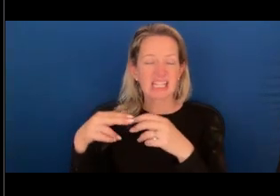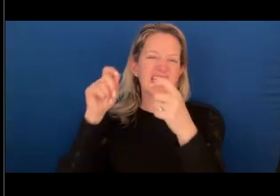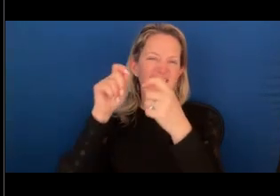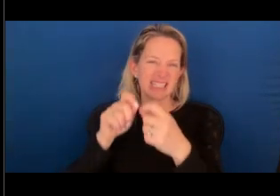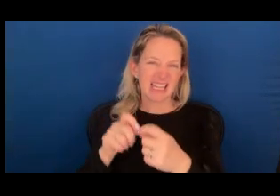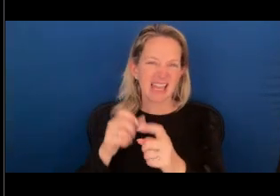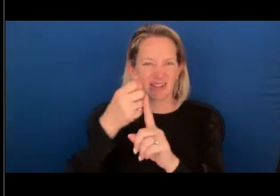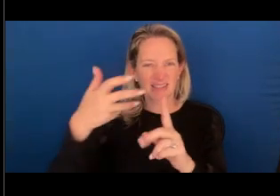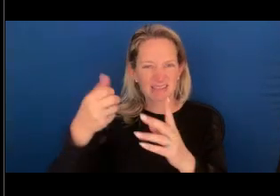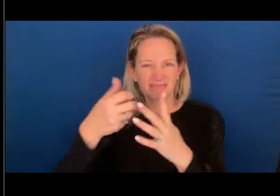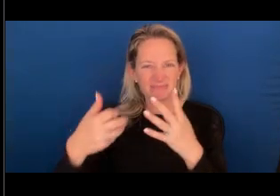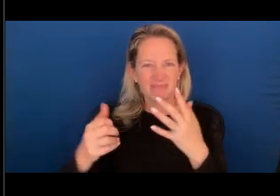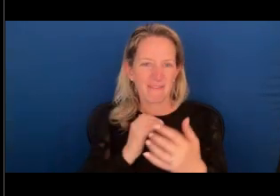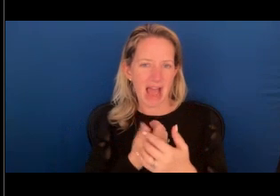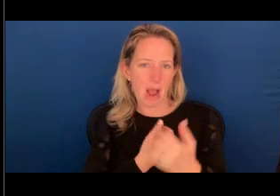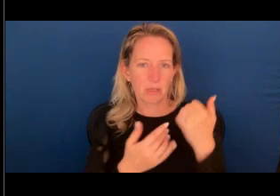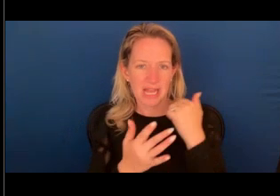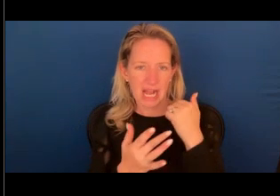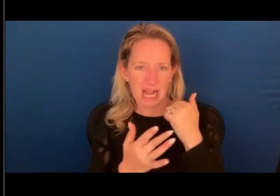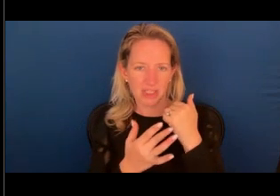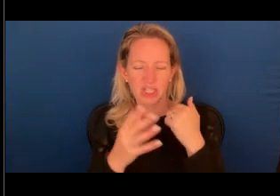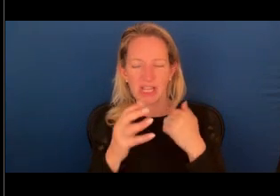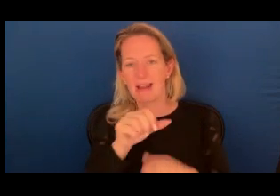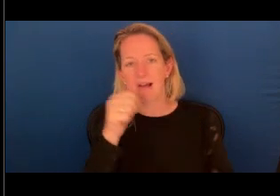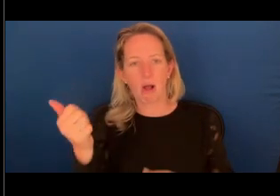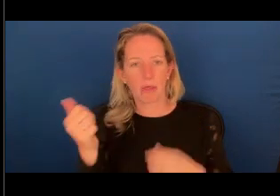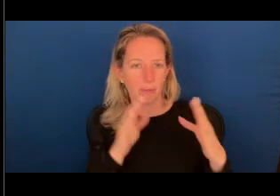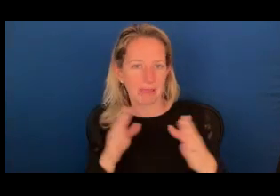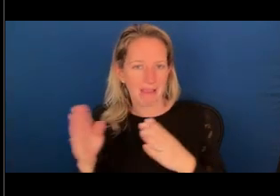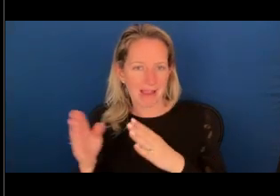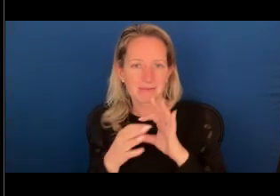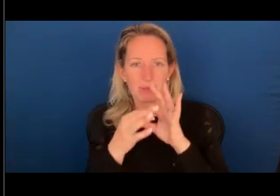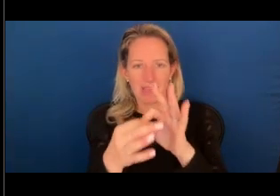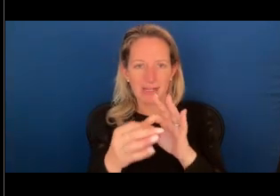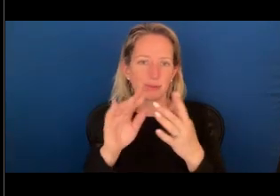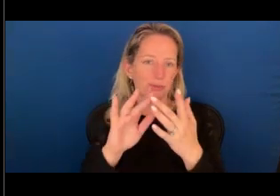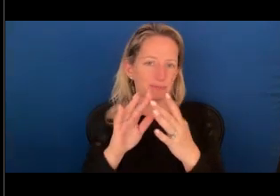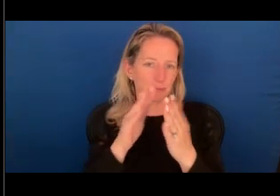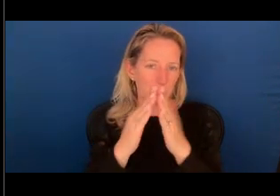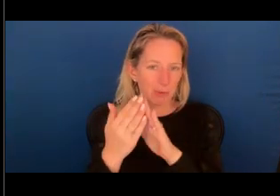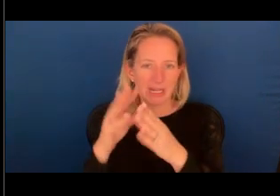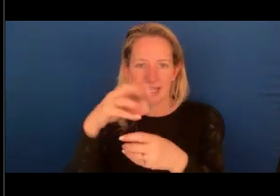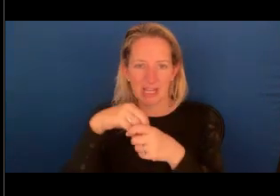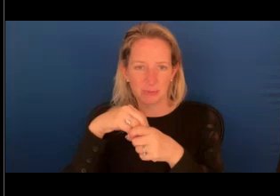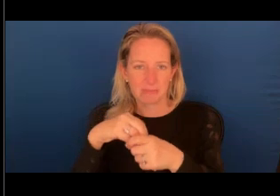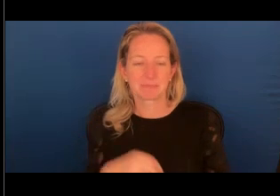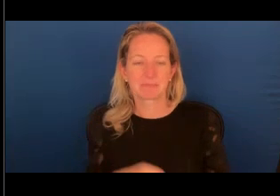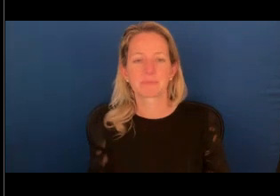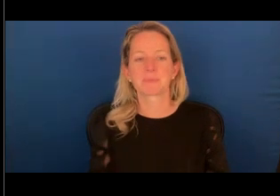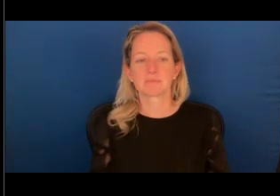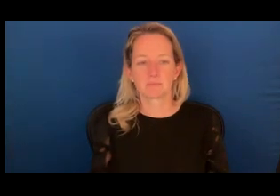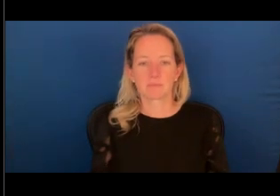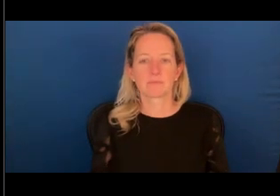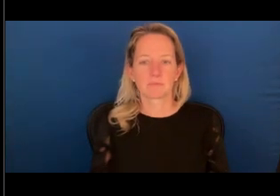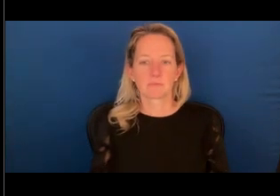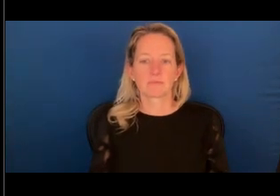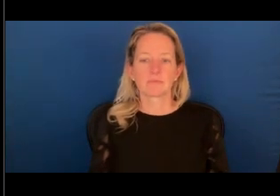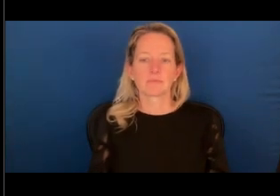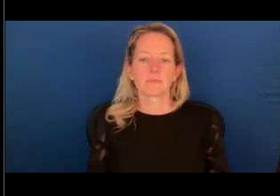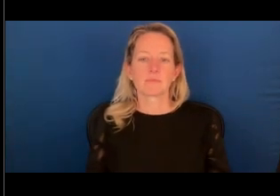our technology, okay, and the other plans related to the engagement part. So first of all, we are starting with the